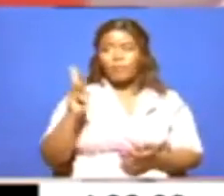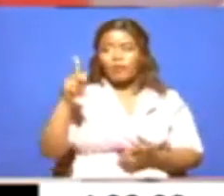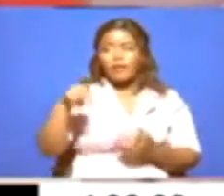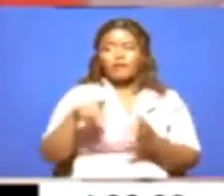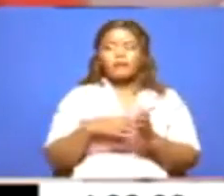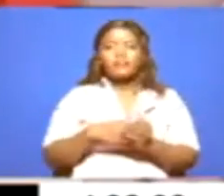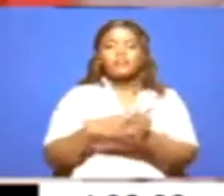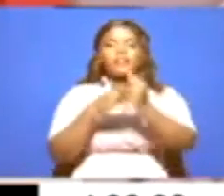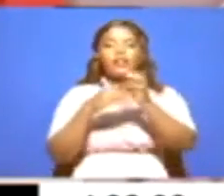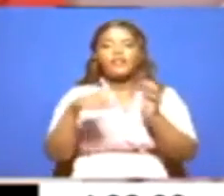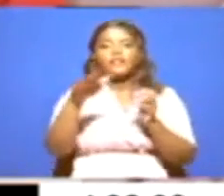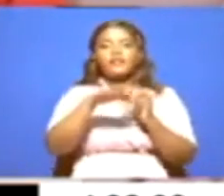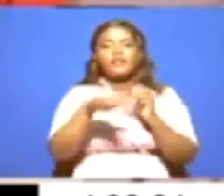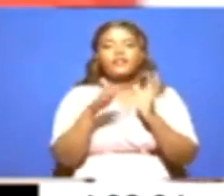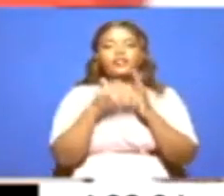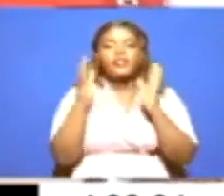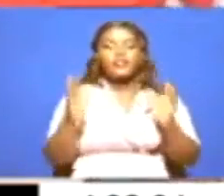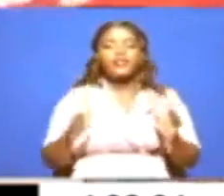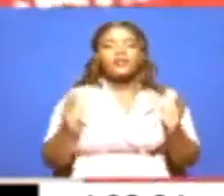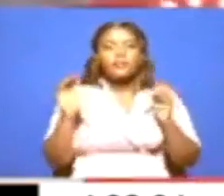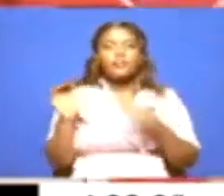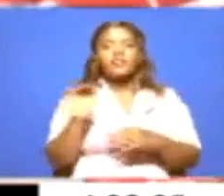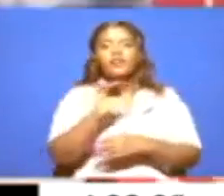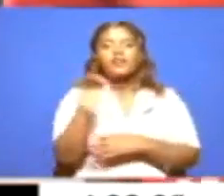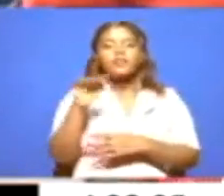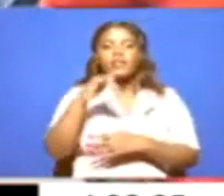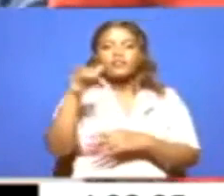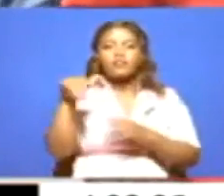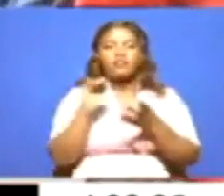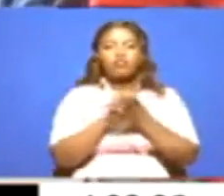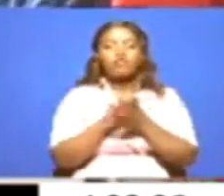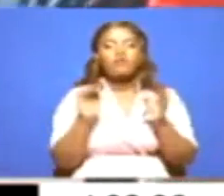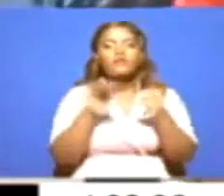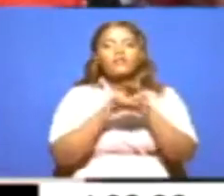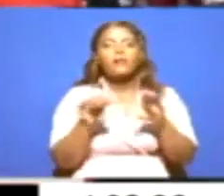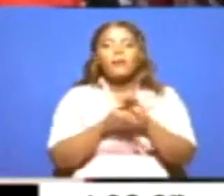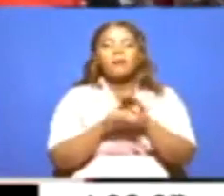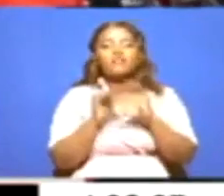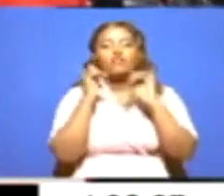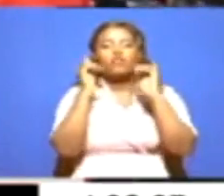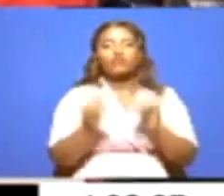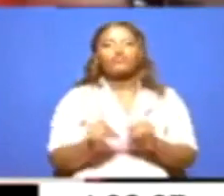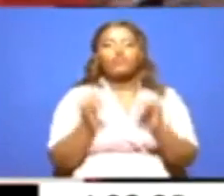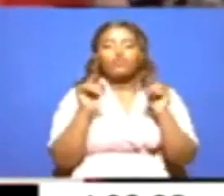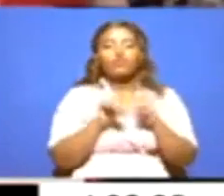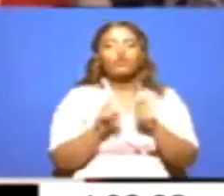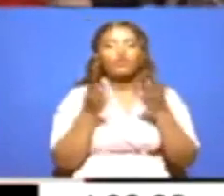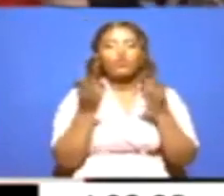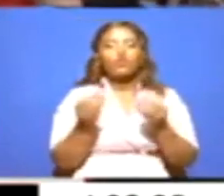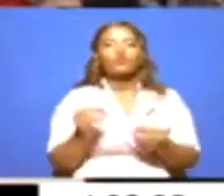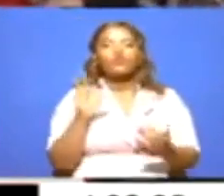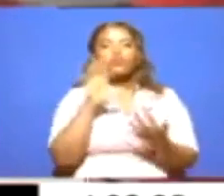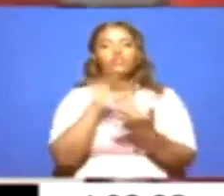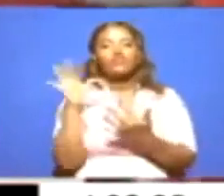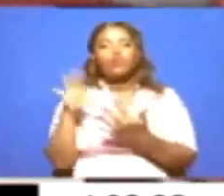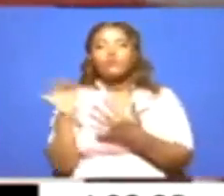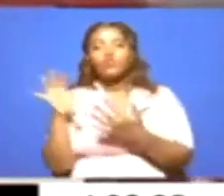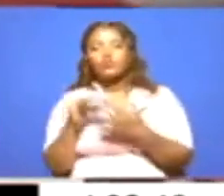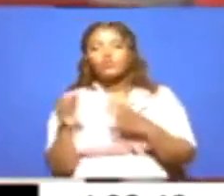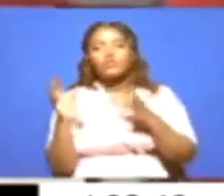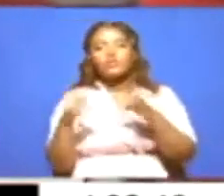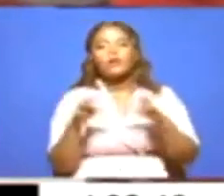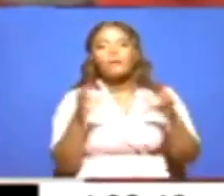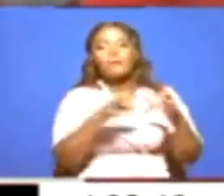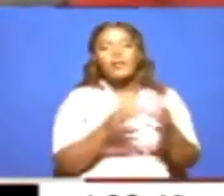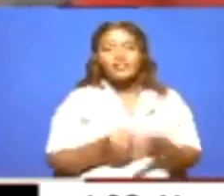in urging Jubilee Party members to renew their registration as party members to ease nominations in the coming party primaries.